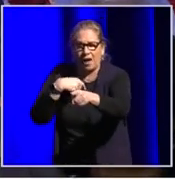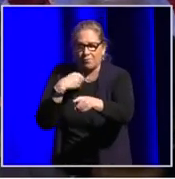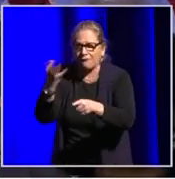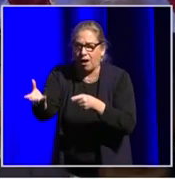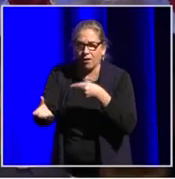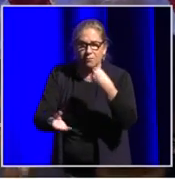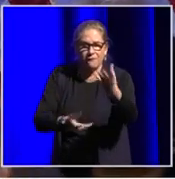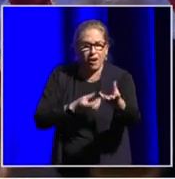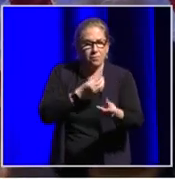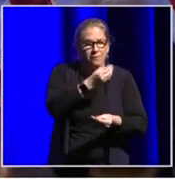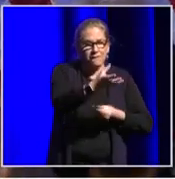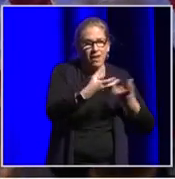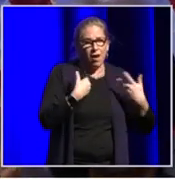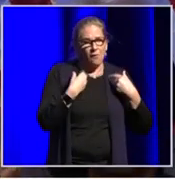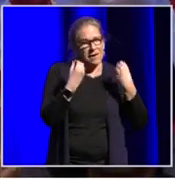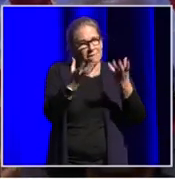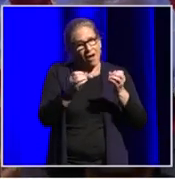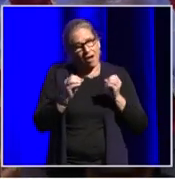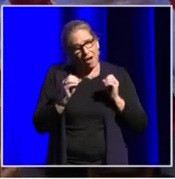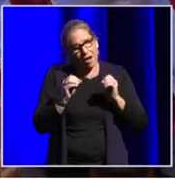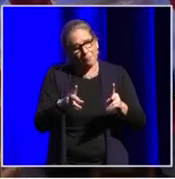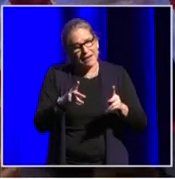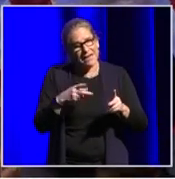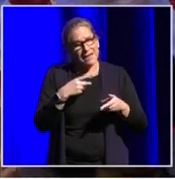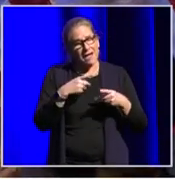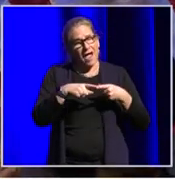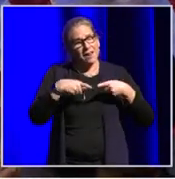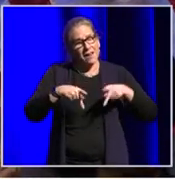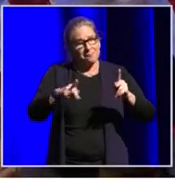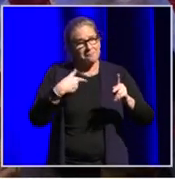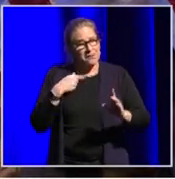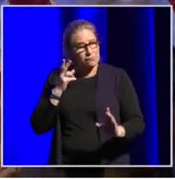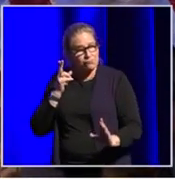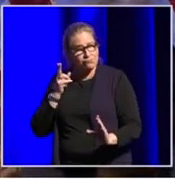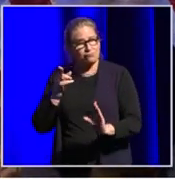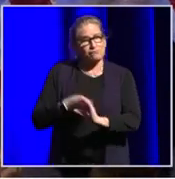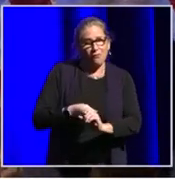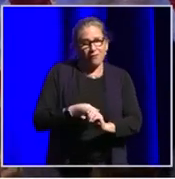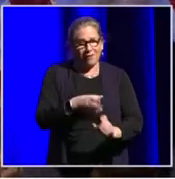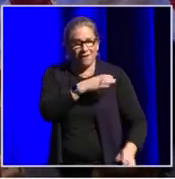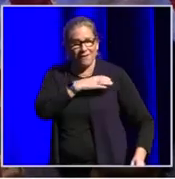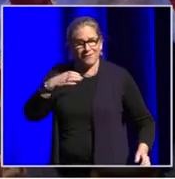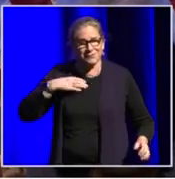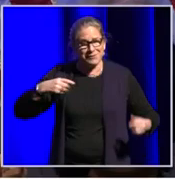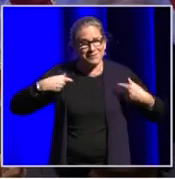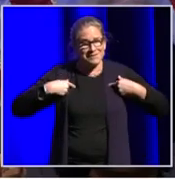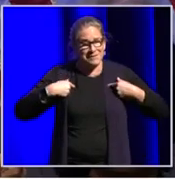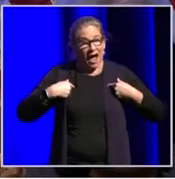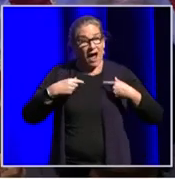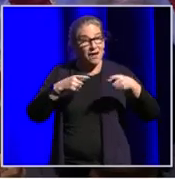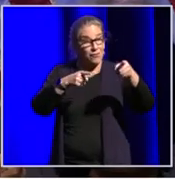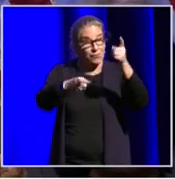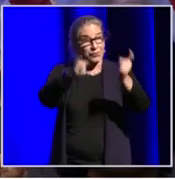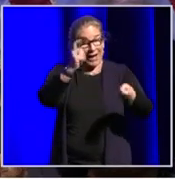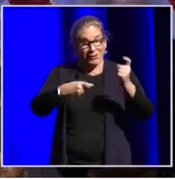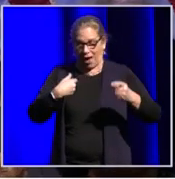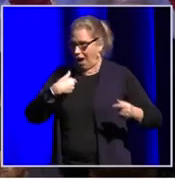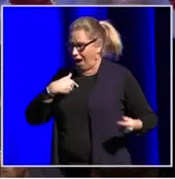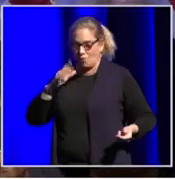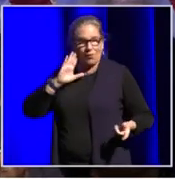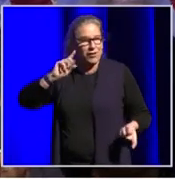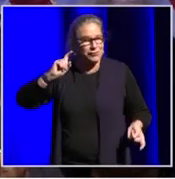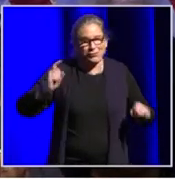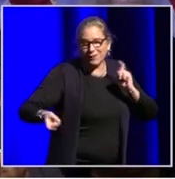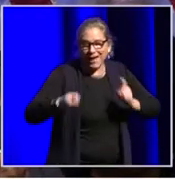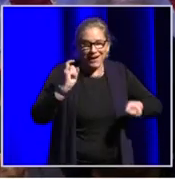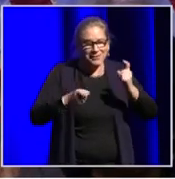this journey. For when times change, so must we, and the time has found us to chart a new path for the